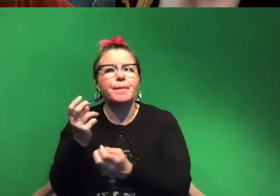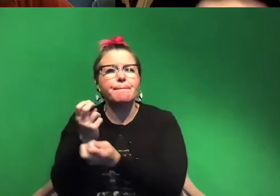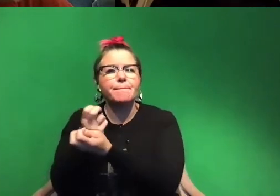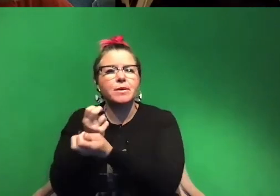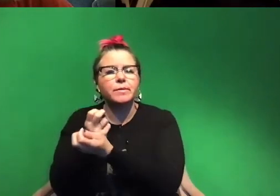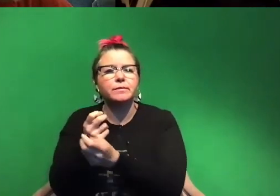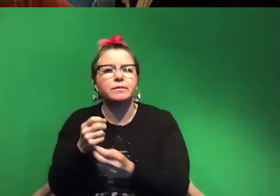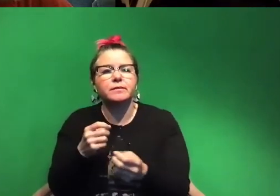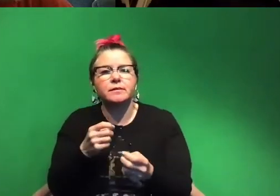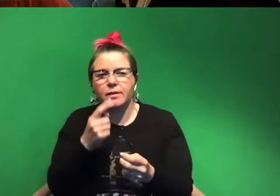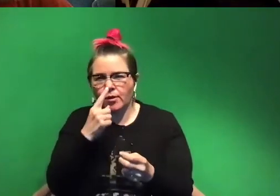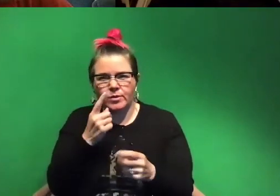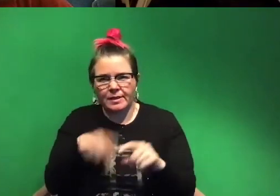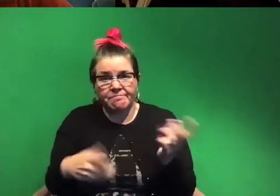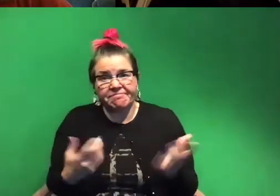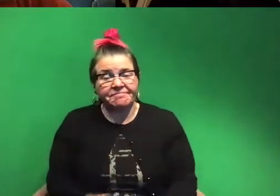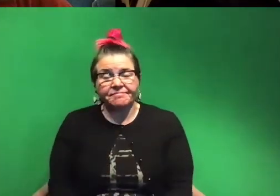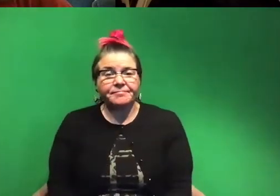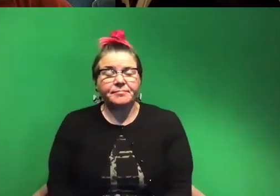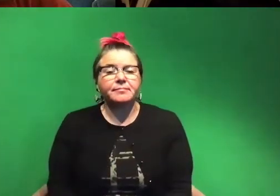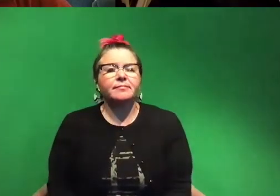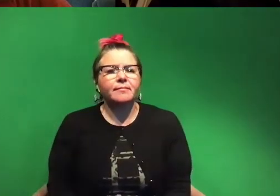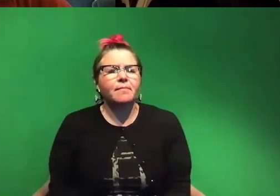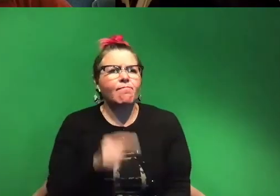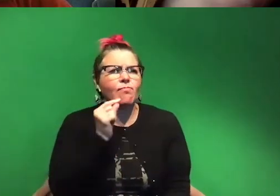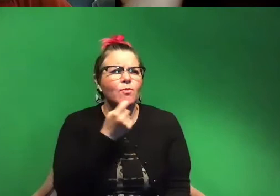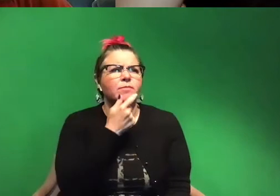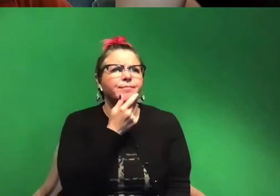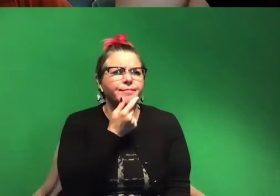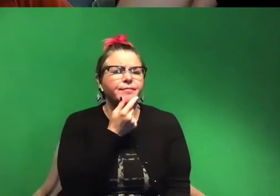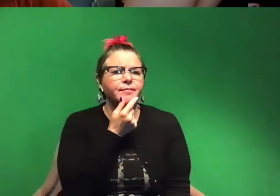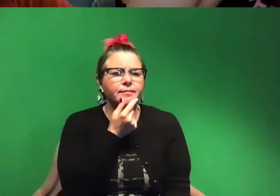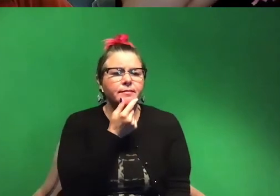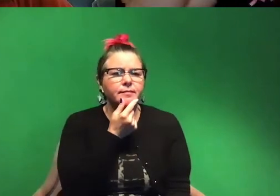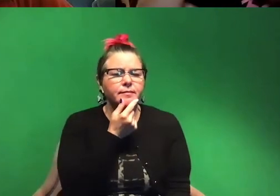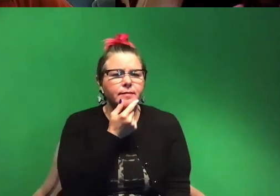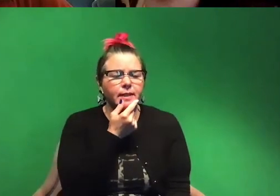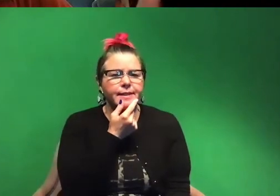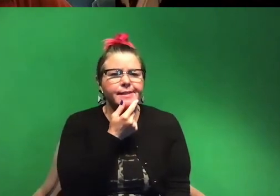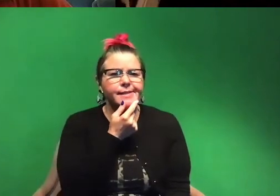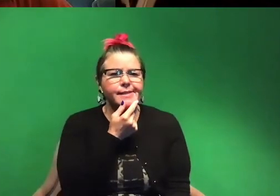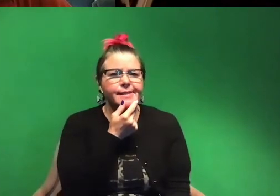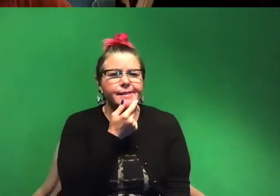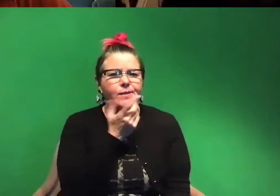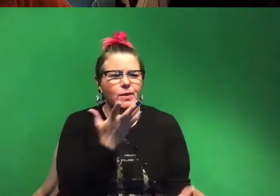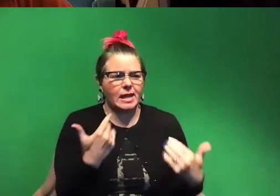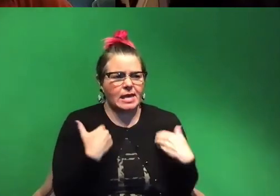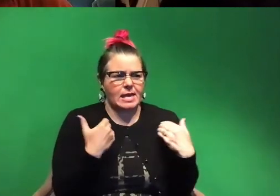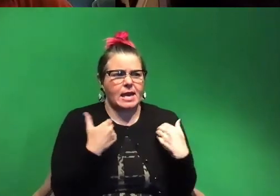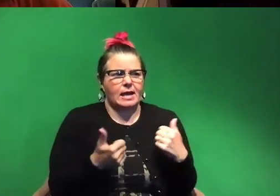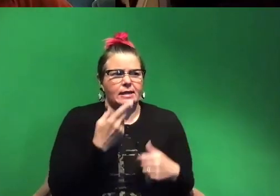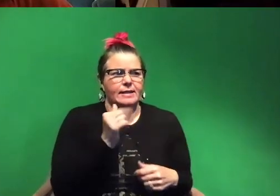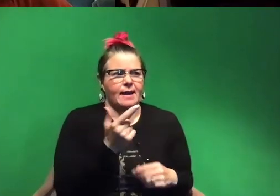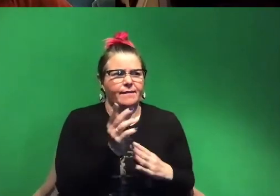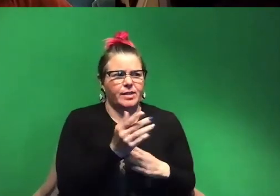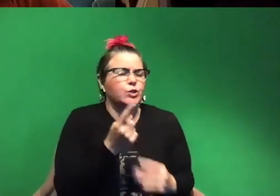nose. Cool. Yeah. So what's the youngest hagfish you think